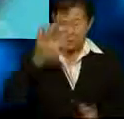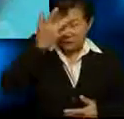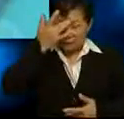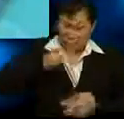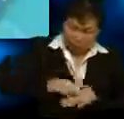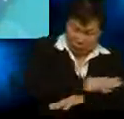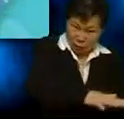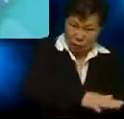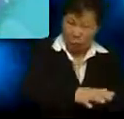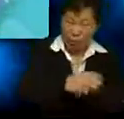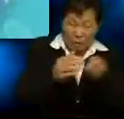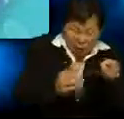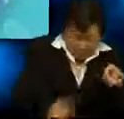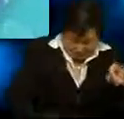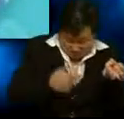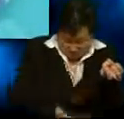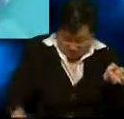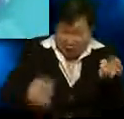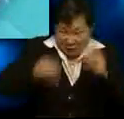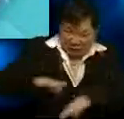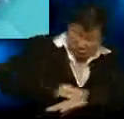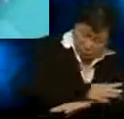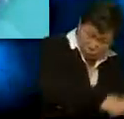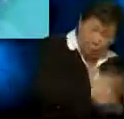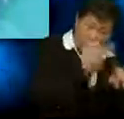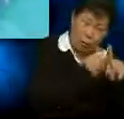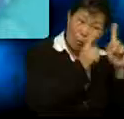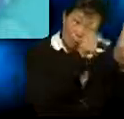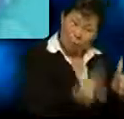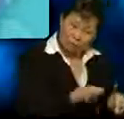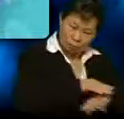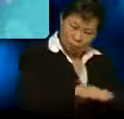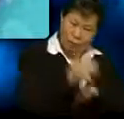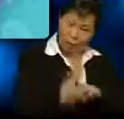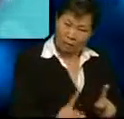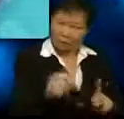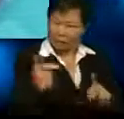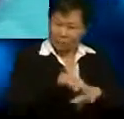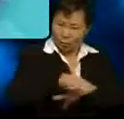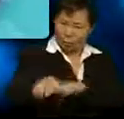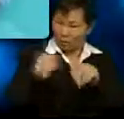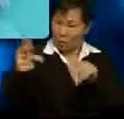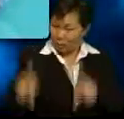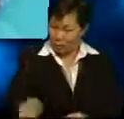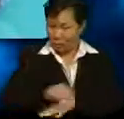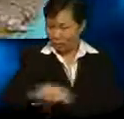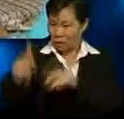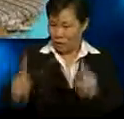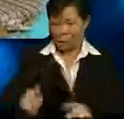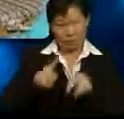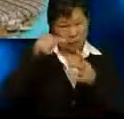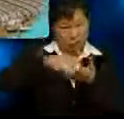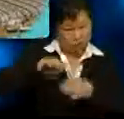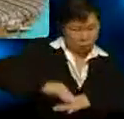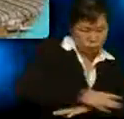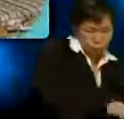Diseases caused by microorganisms can spread from one person to another. These are contagious